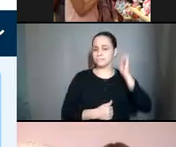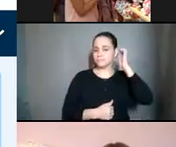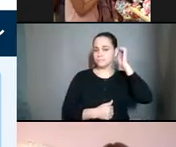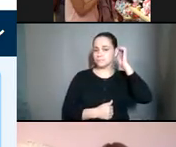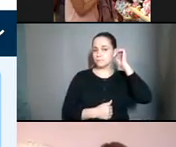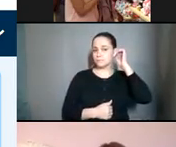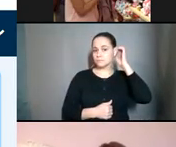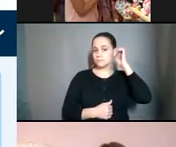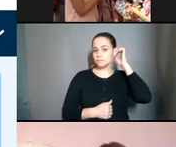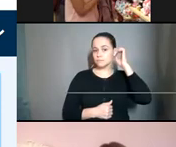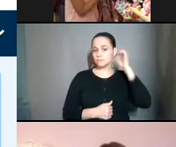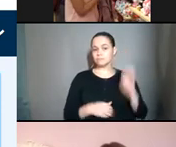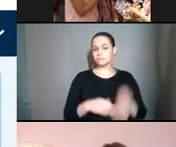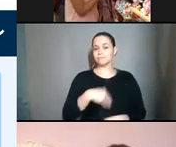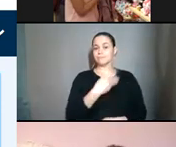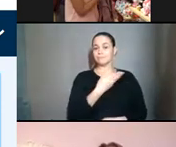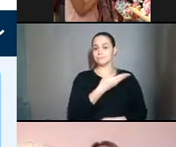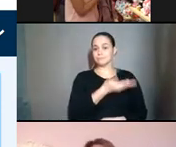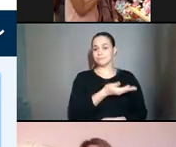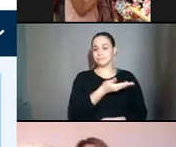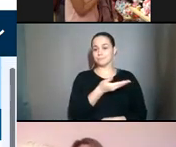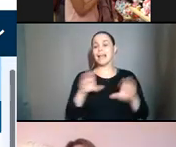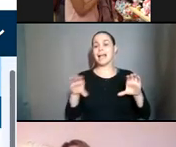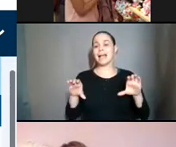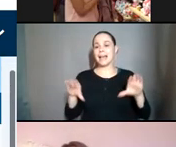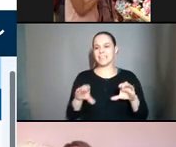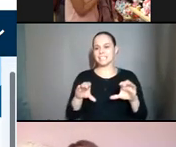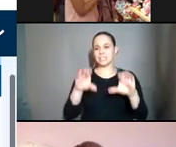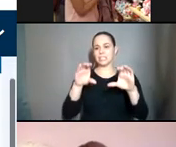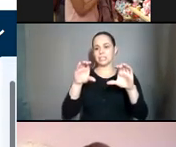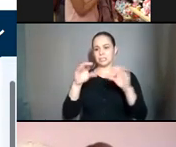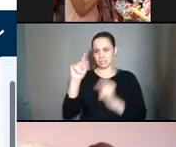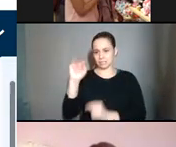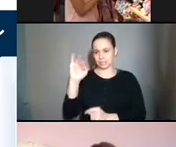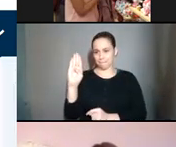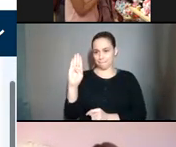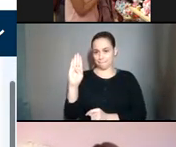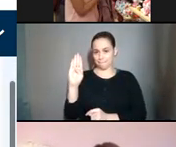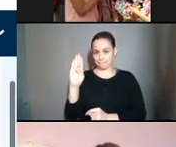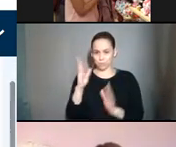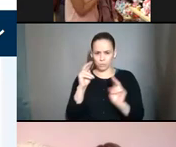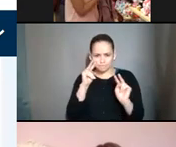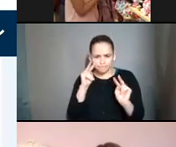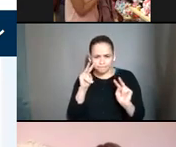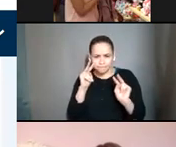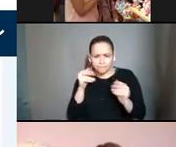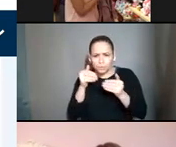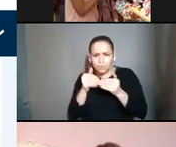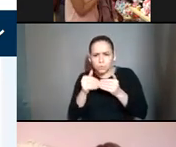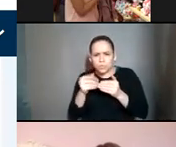This is the Activity tab, and this is where you want to look closely to see if you have any of